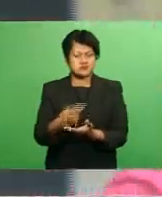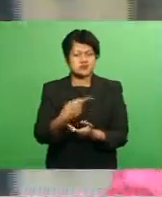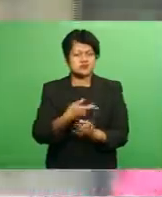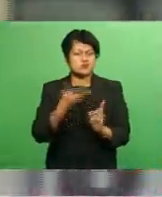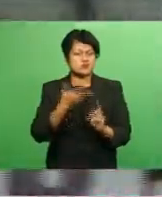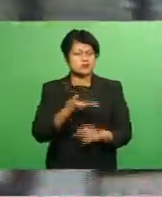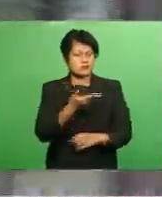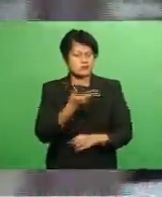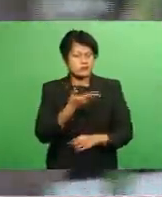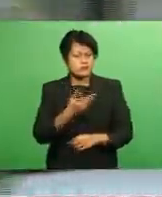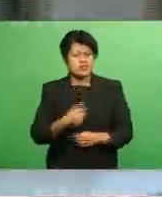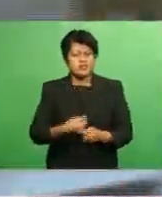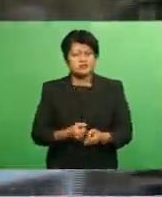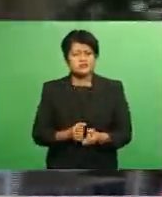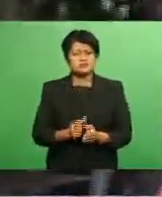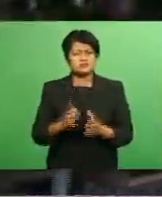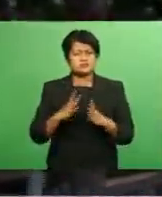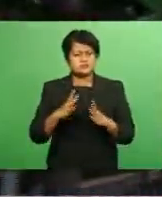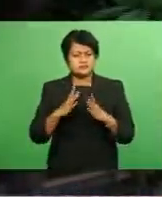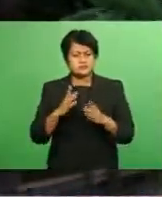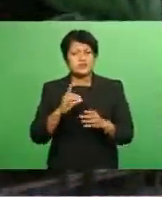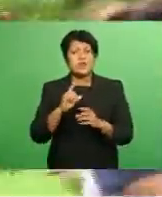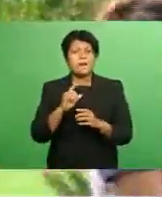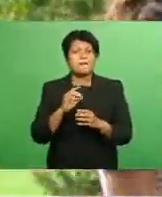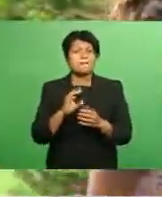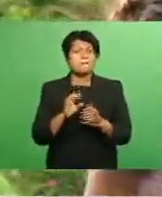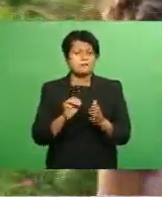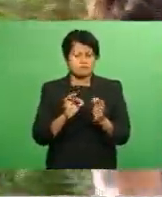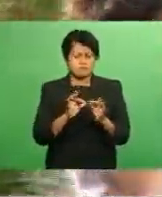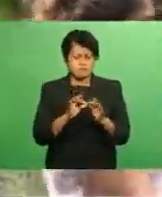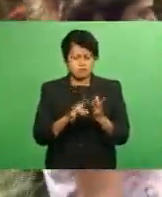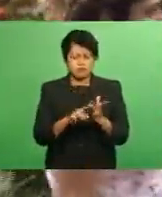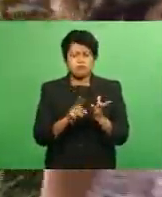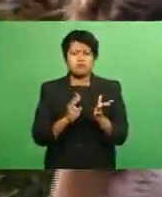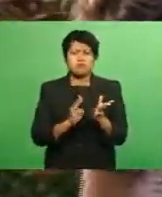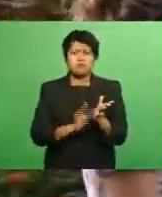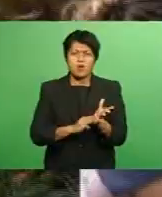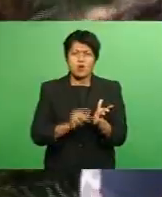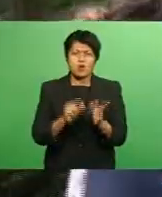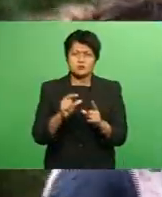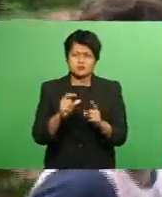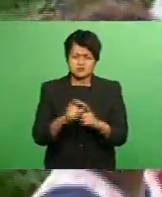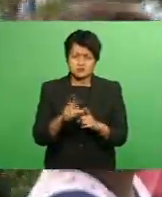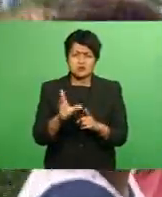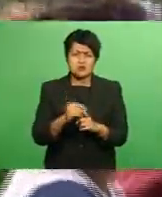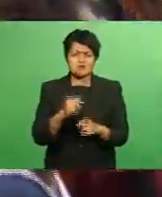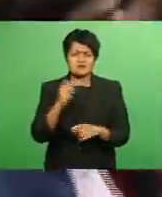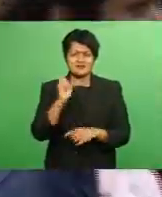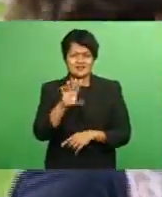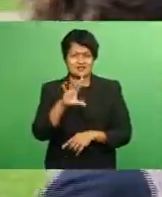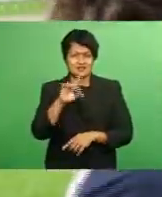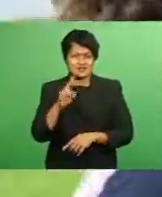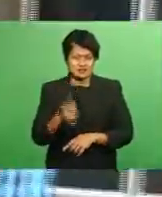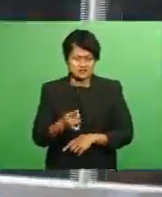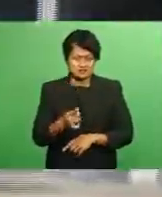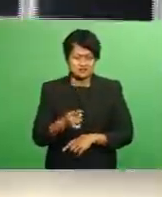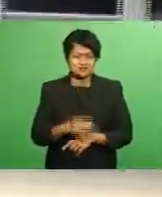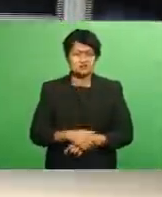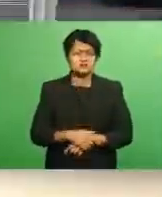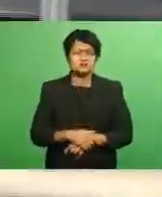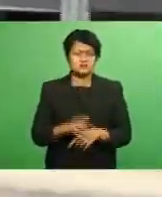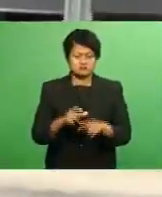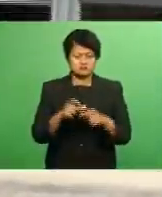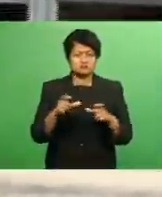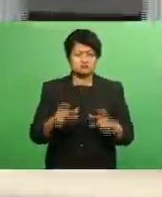conditions, including a bond of $10,000 and 2 sureties. His travel documents were seized by the court. The case has